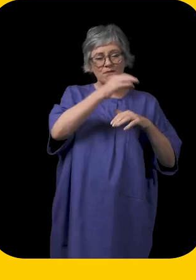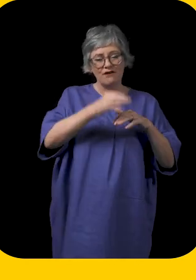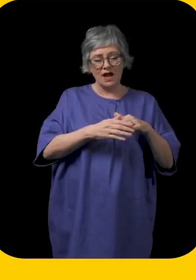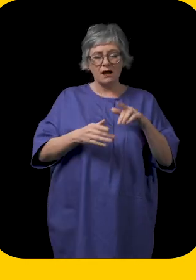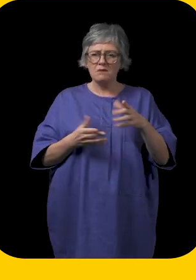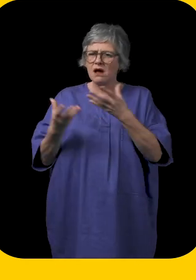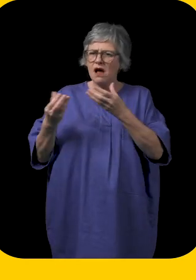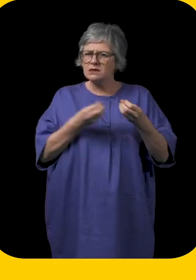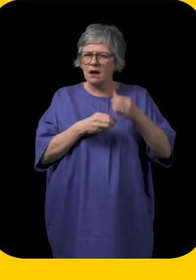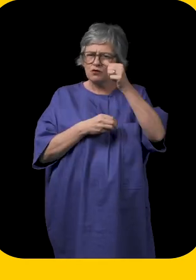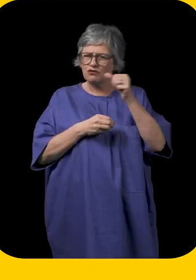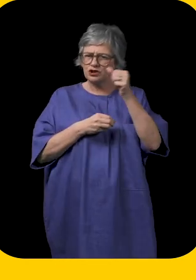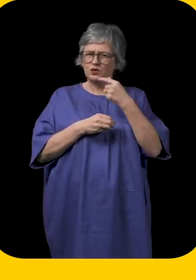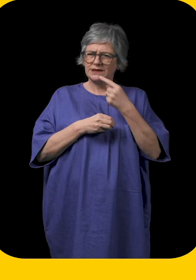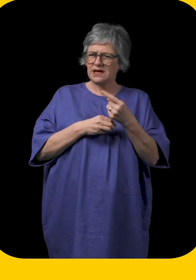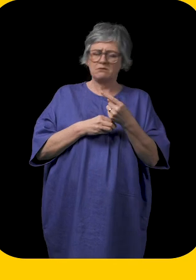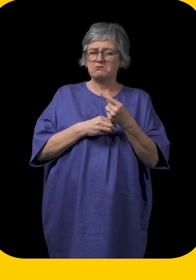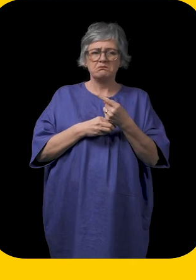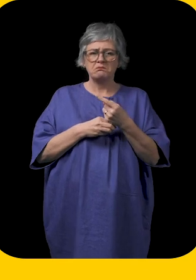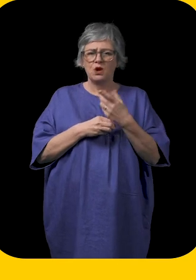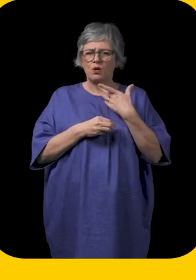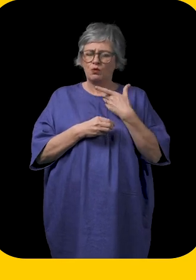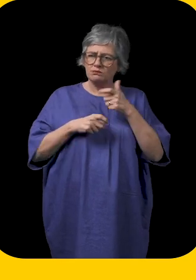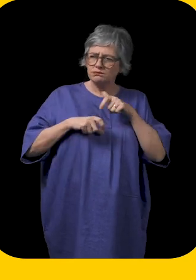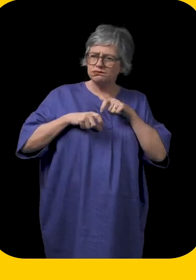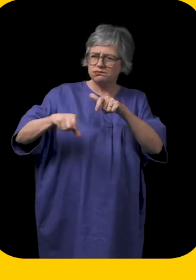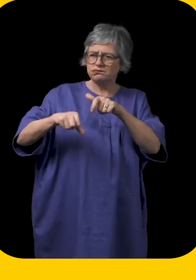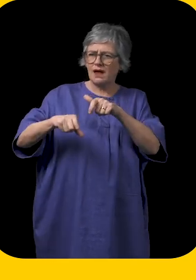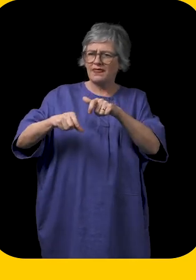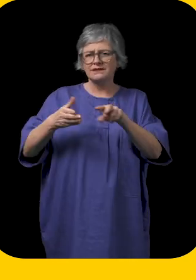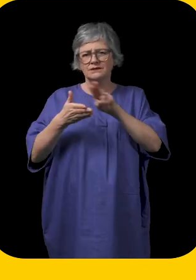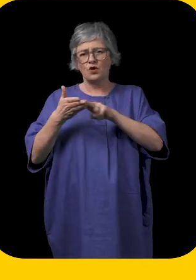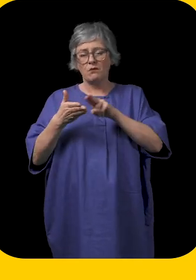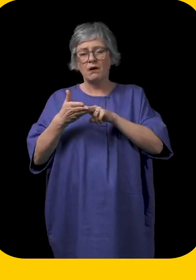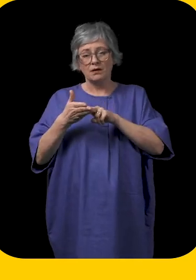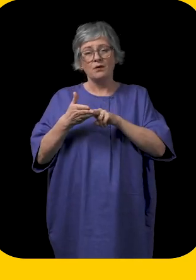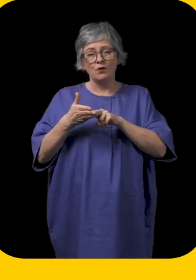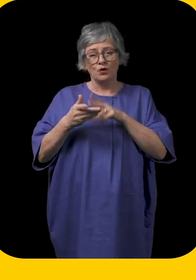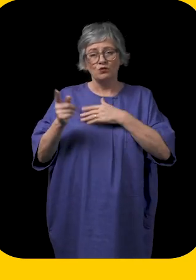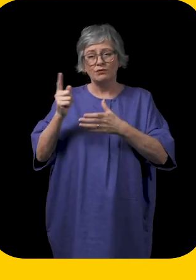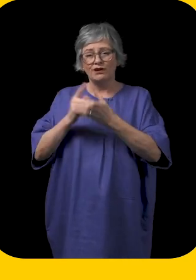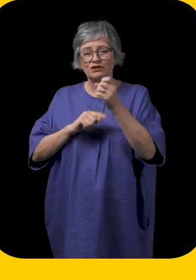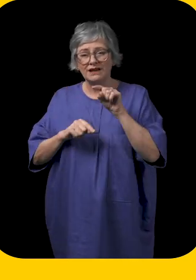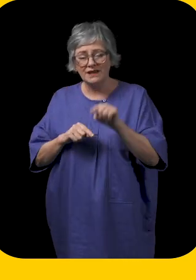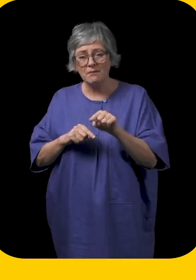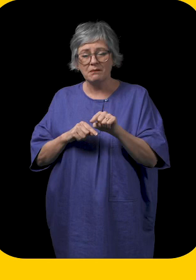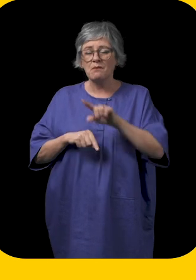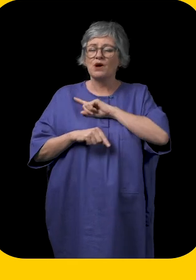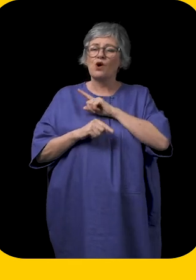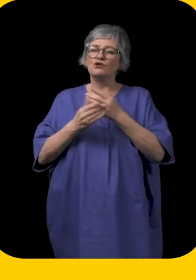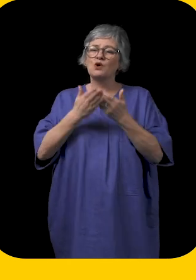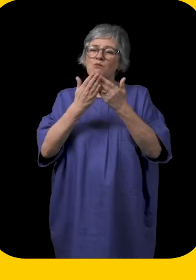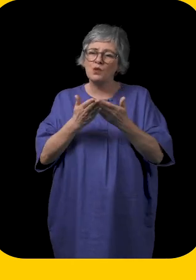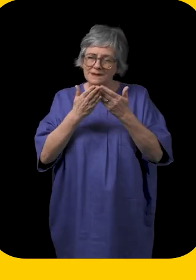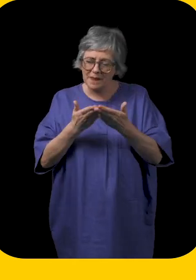and some Christians say to me, well, we wouldn't get away with writing this kind of novel, but you got away with it because you're a